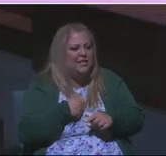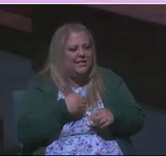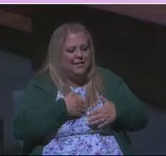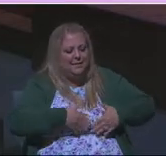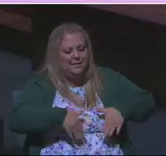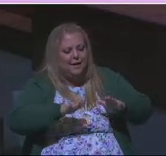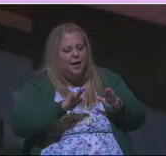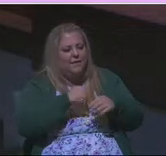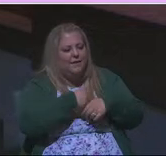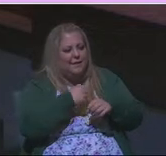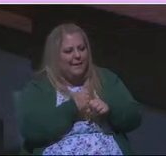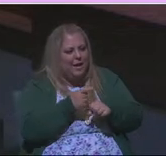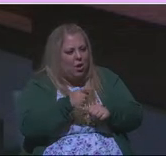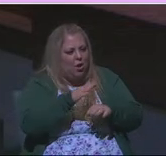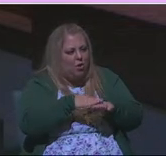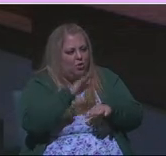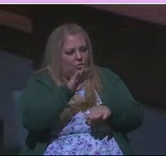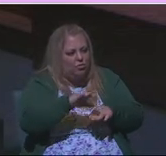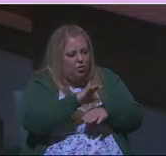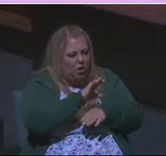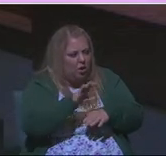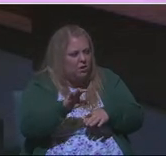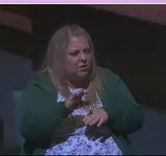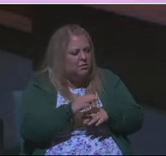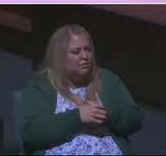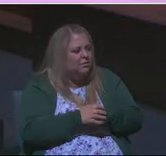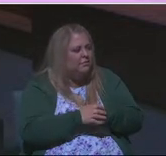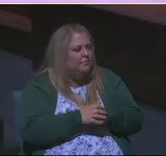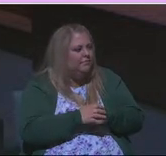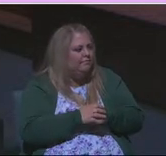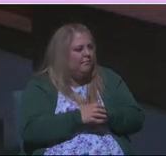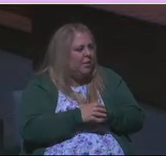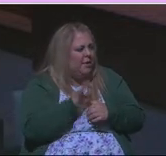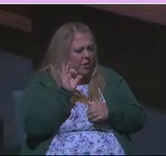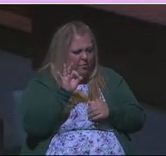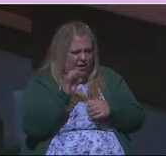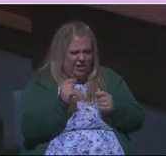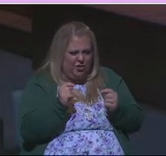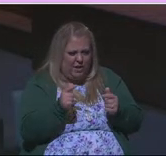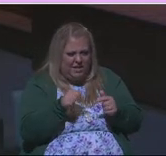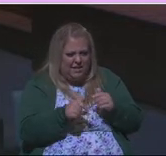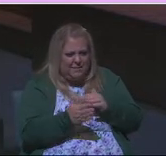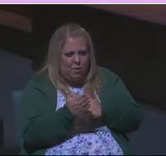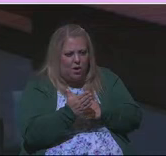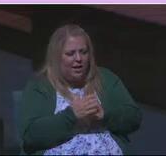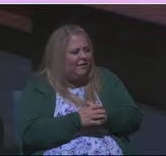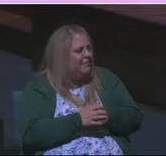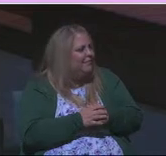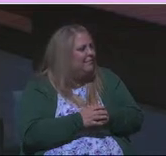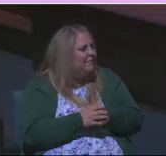made on the cross. And so I'm going to give you, you want me to preach quick this morning?